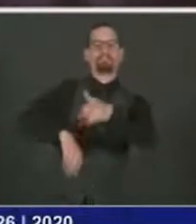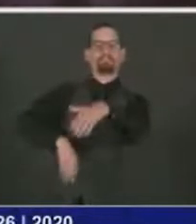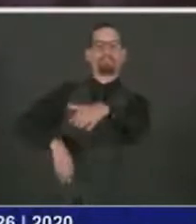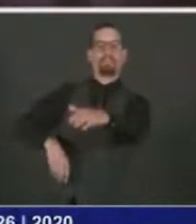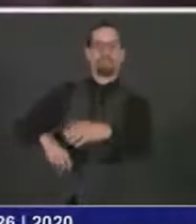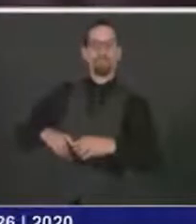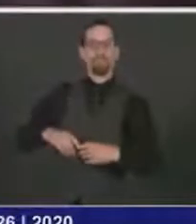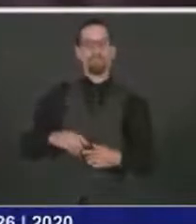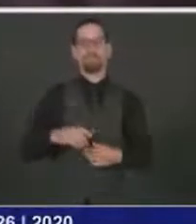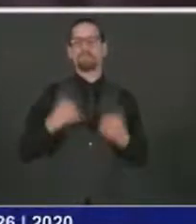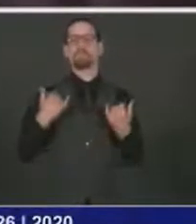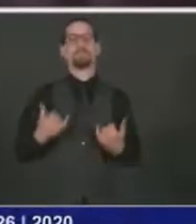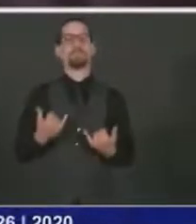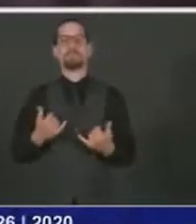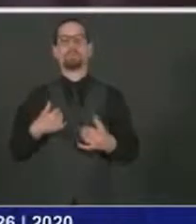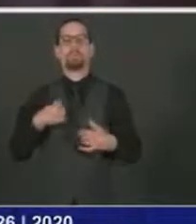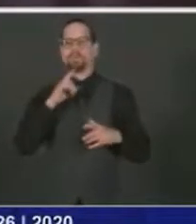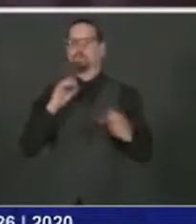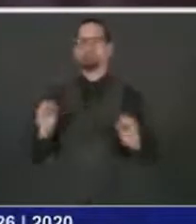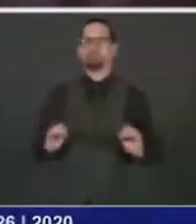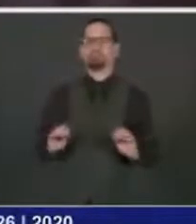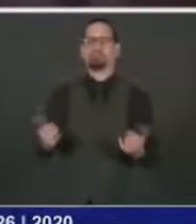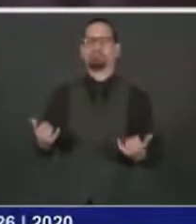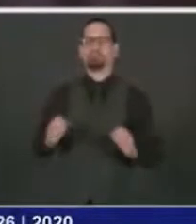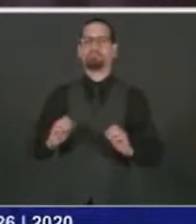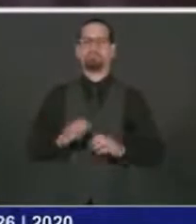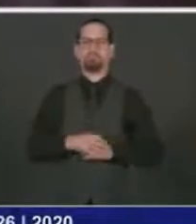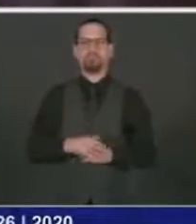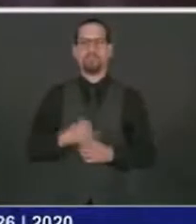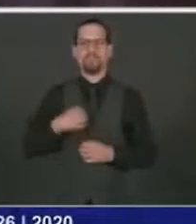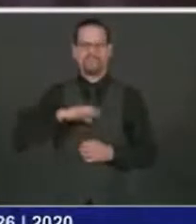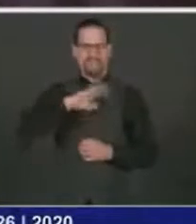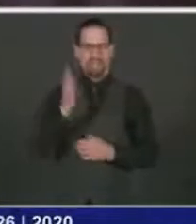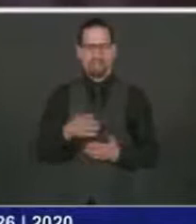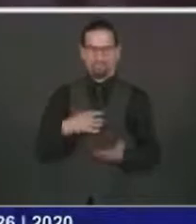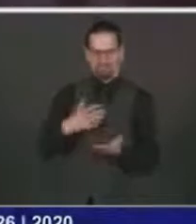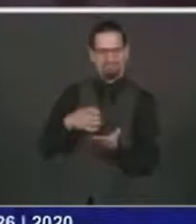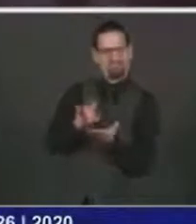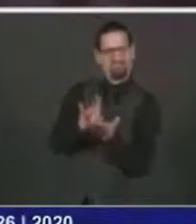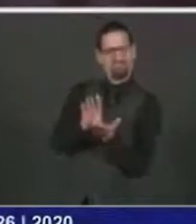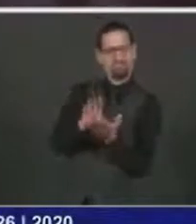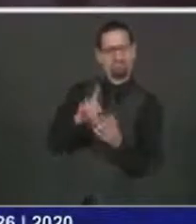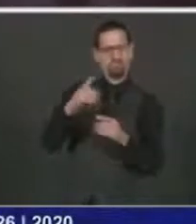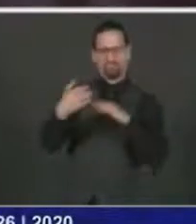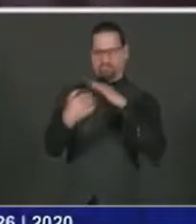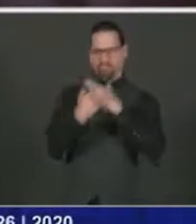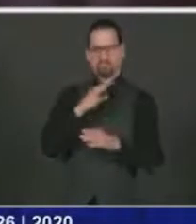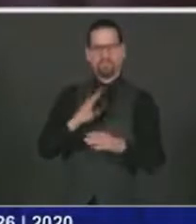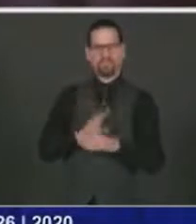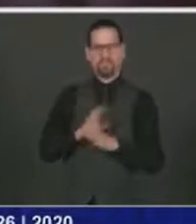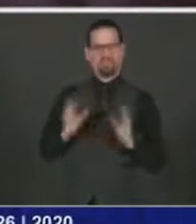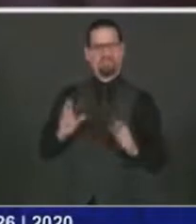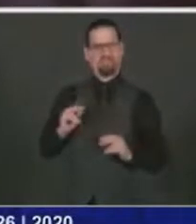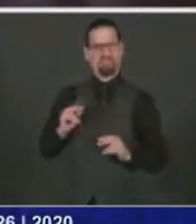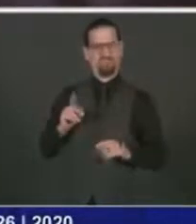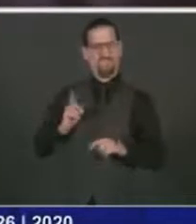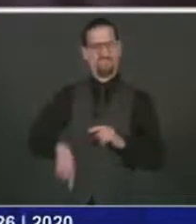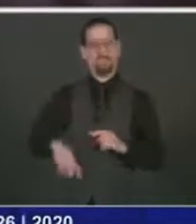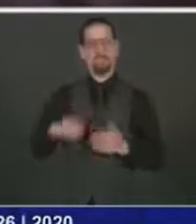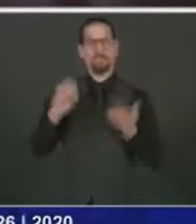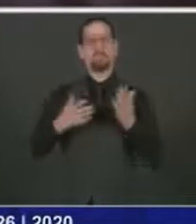I wouldn't do anything right now. We're never going to say you have to leave. We might say you have to be